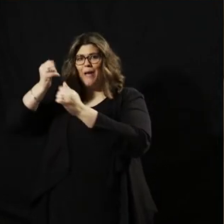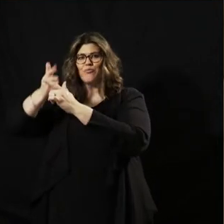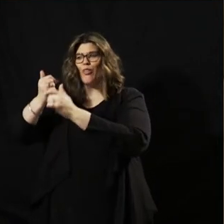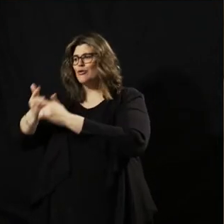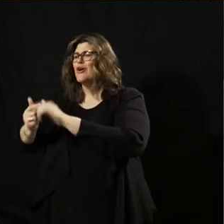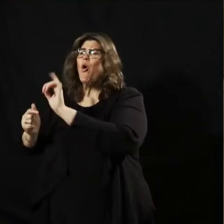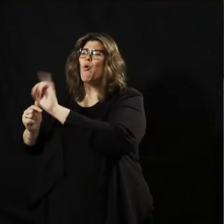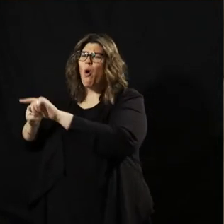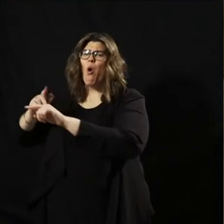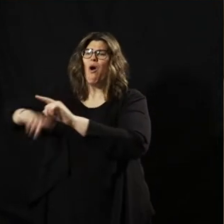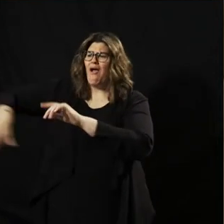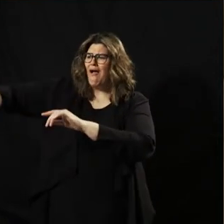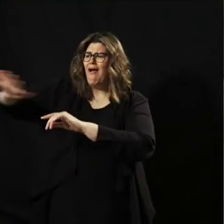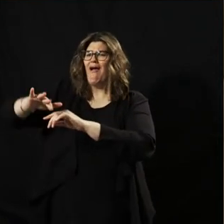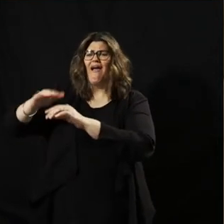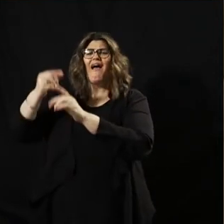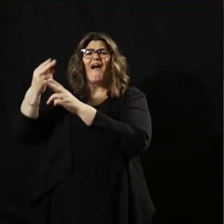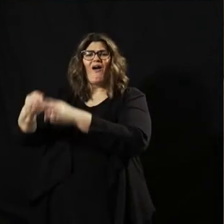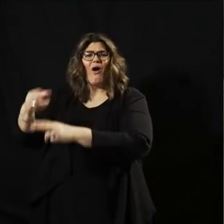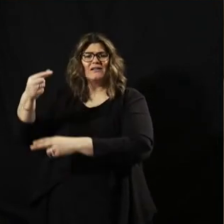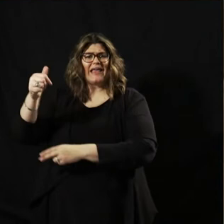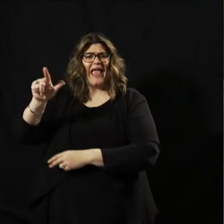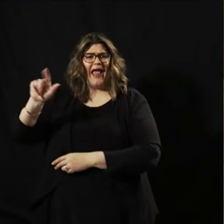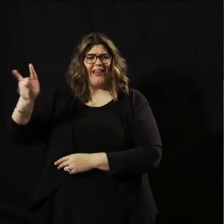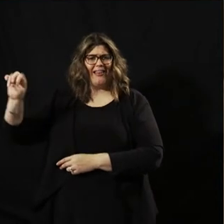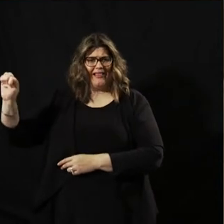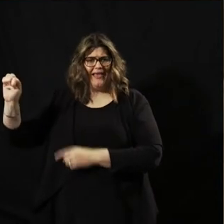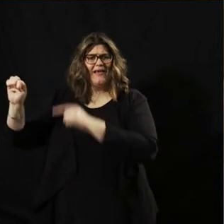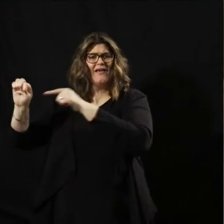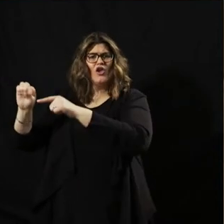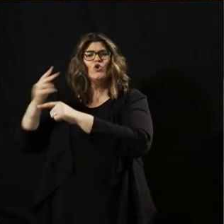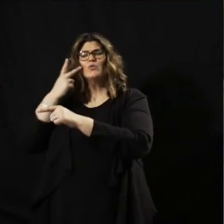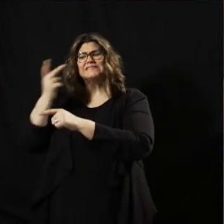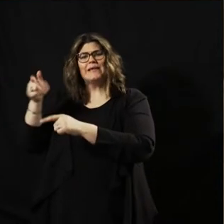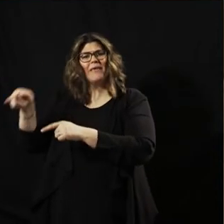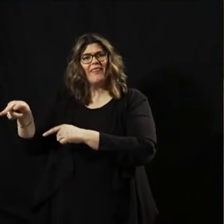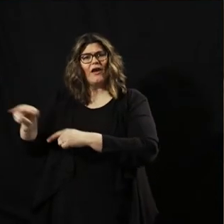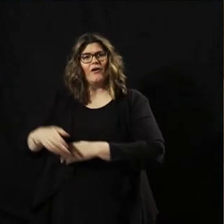to Galilee, and there they will see me."